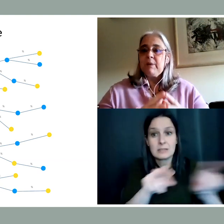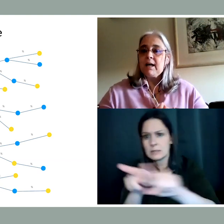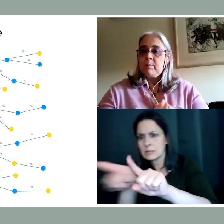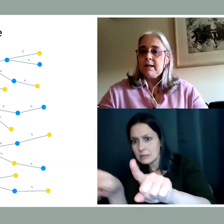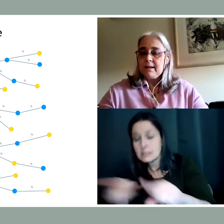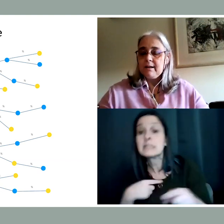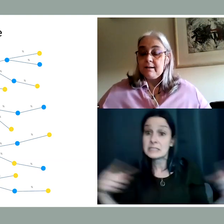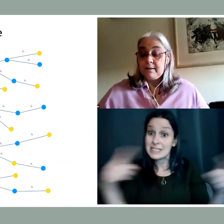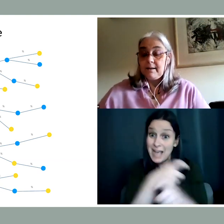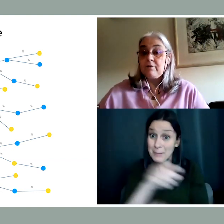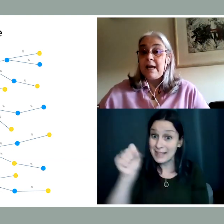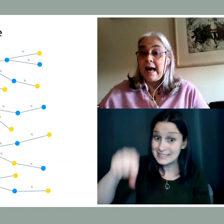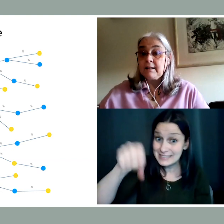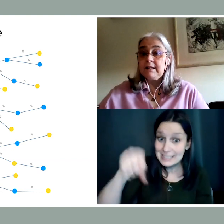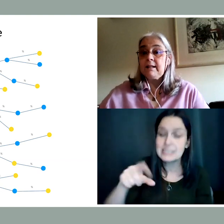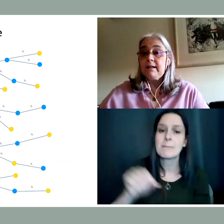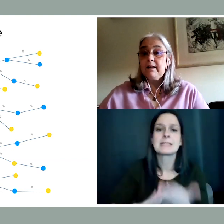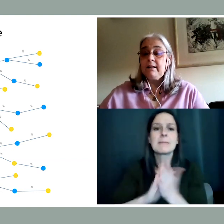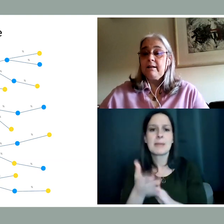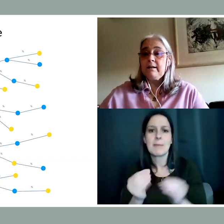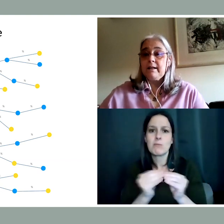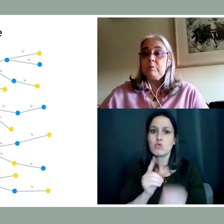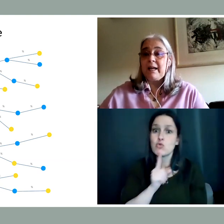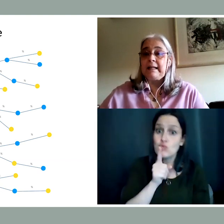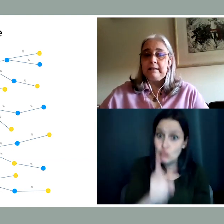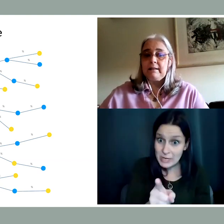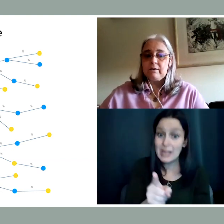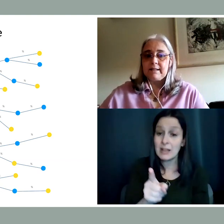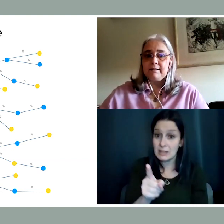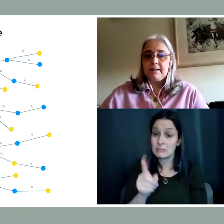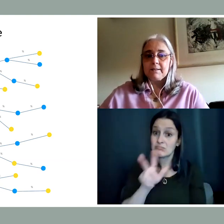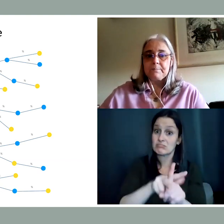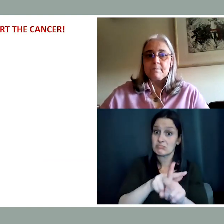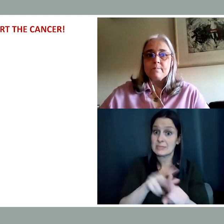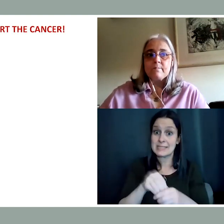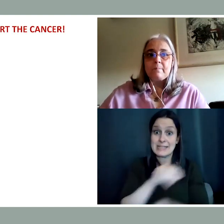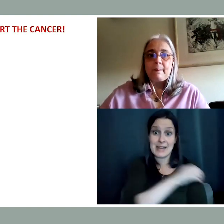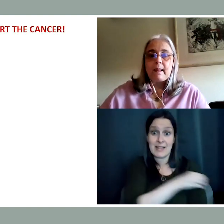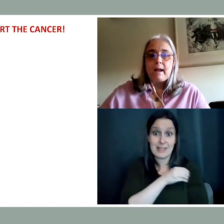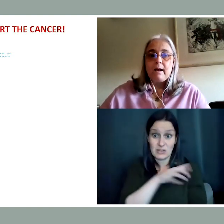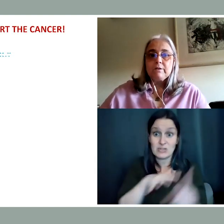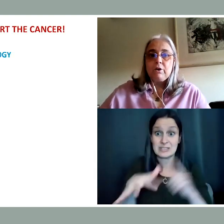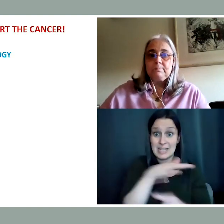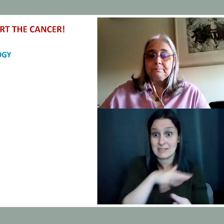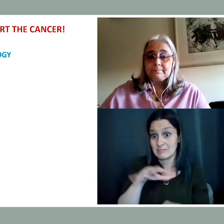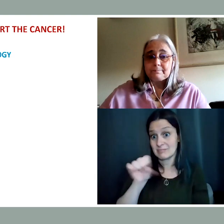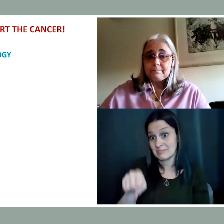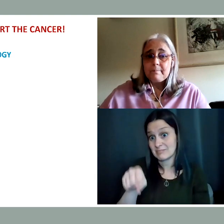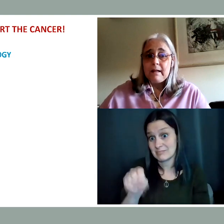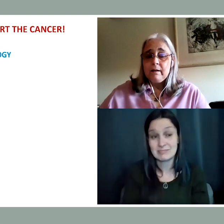it's becoming a reality in many clinical settings.